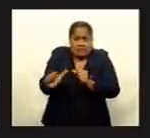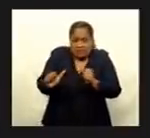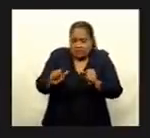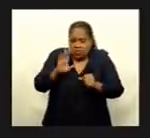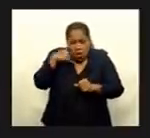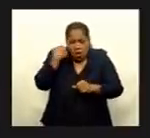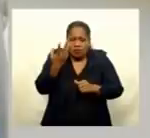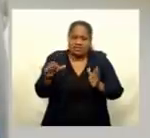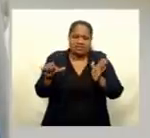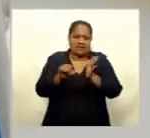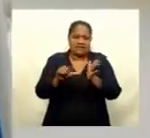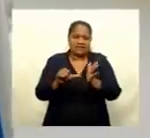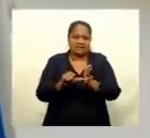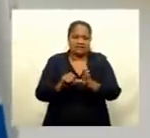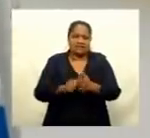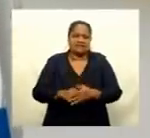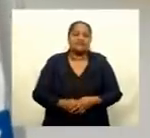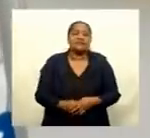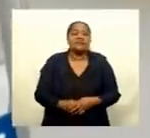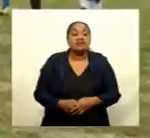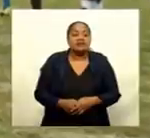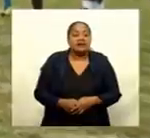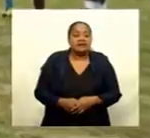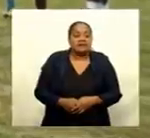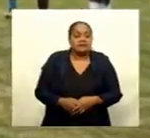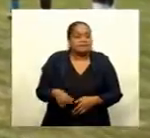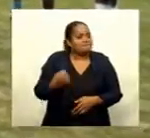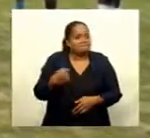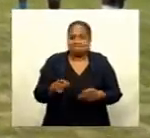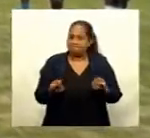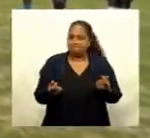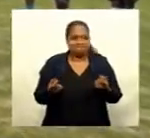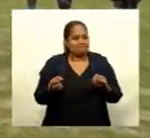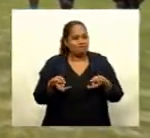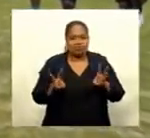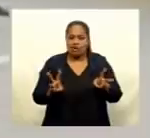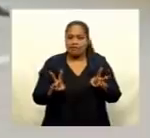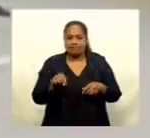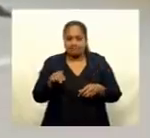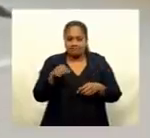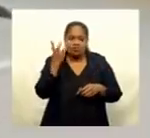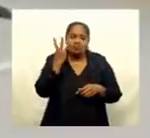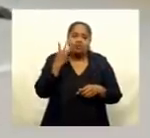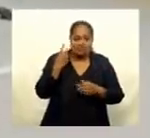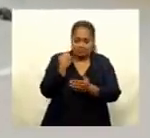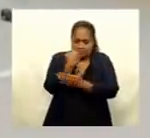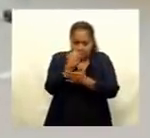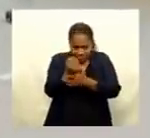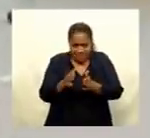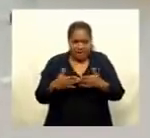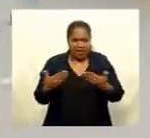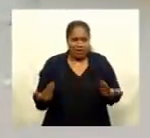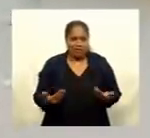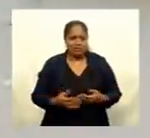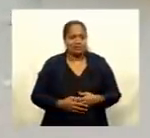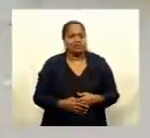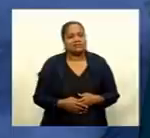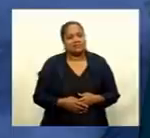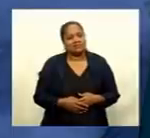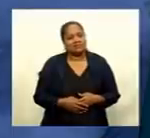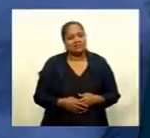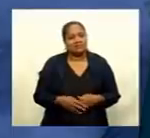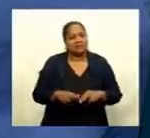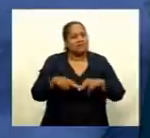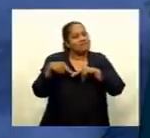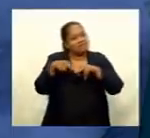and there's no easy way in women's rugby nowadays, and that. Fiji will always be hard